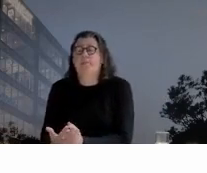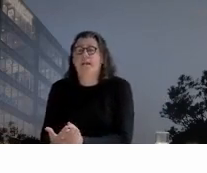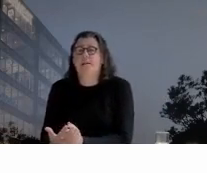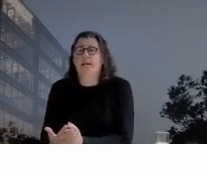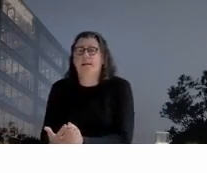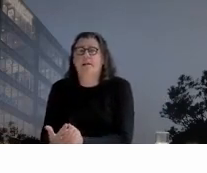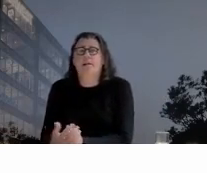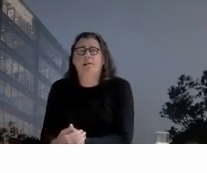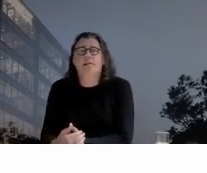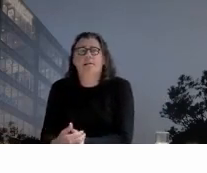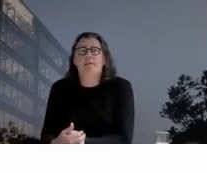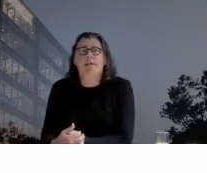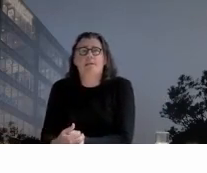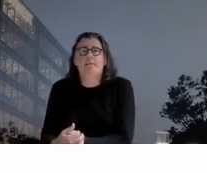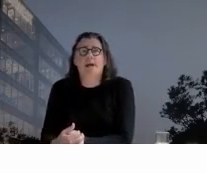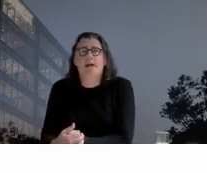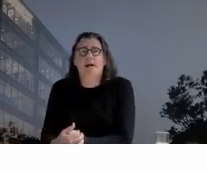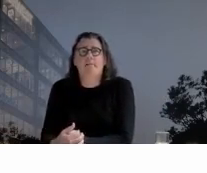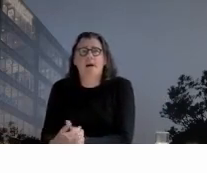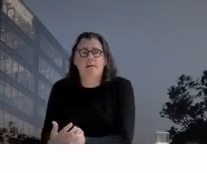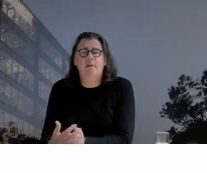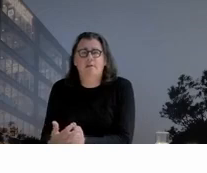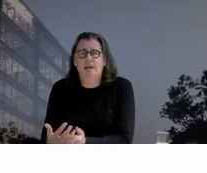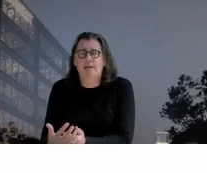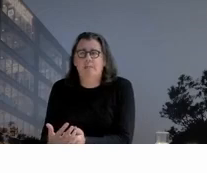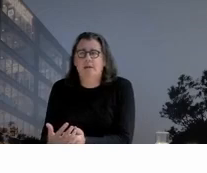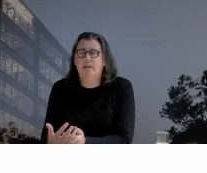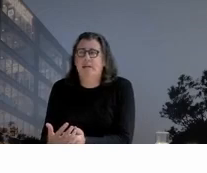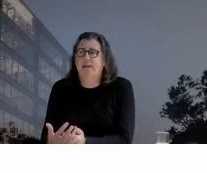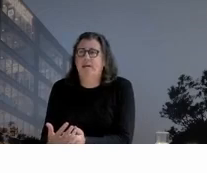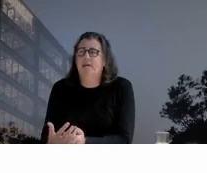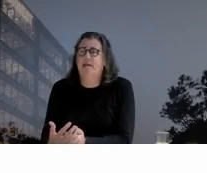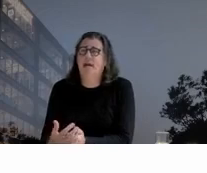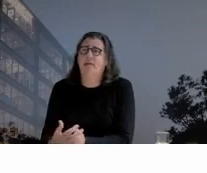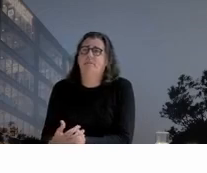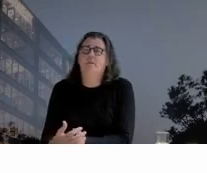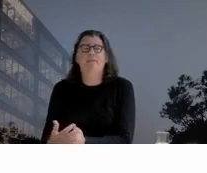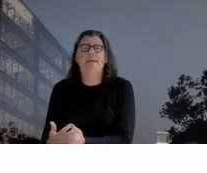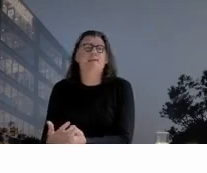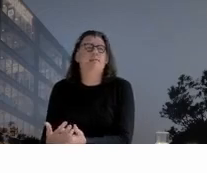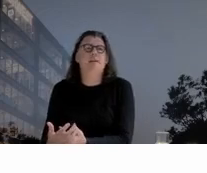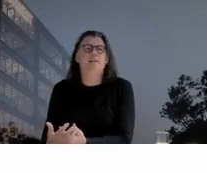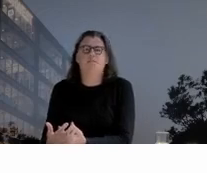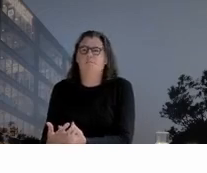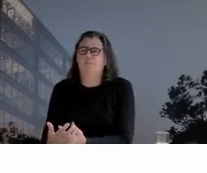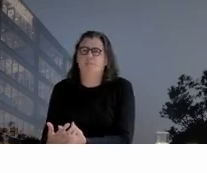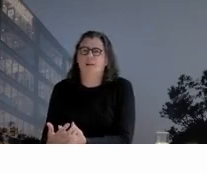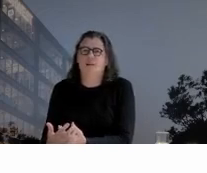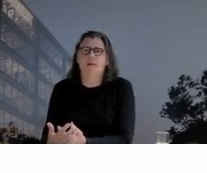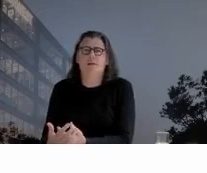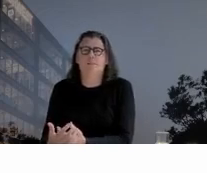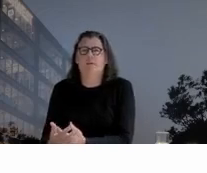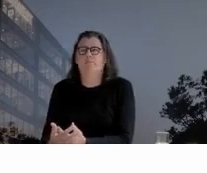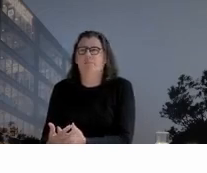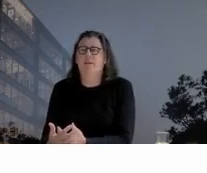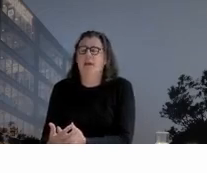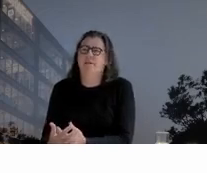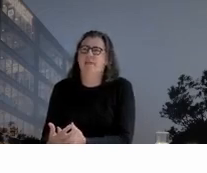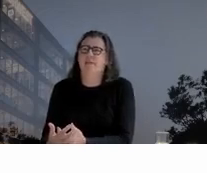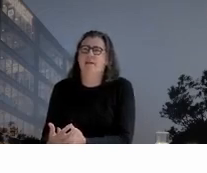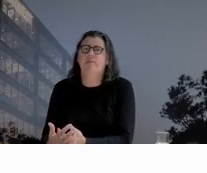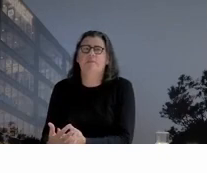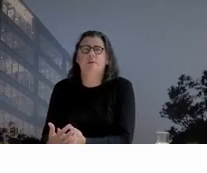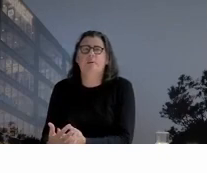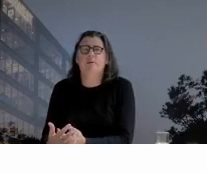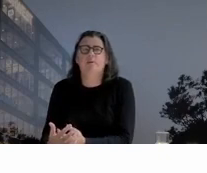So we developed a calculator. This is a rhino and grasshopper calculator. We haven't actually made this publicly available, but I can't